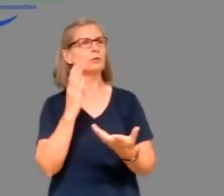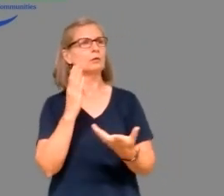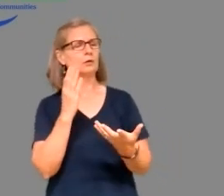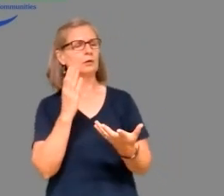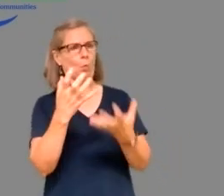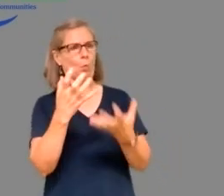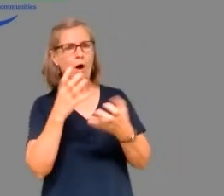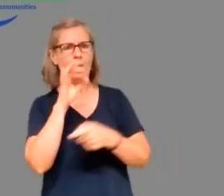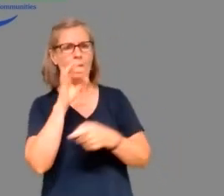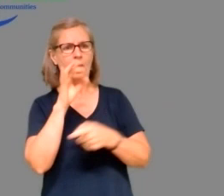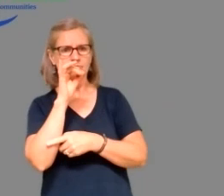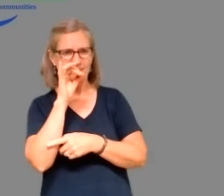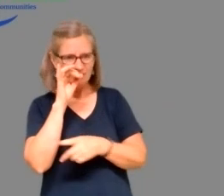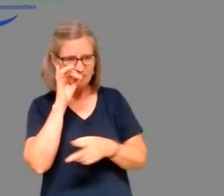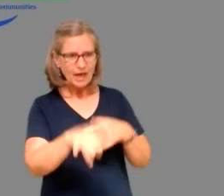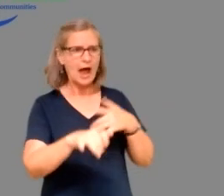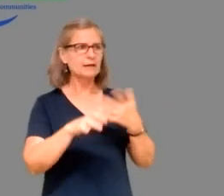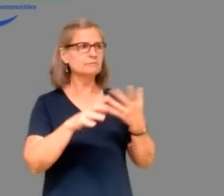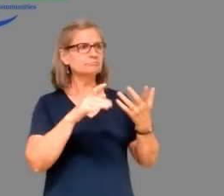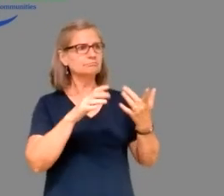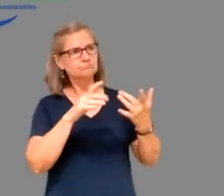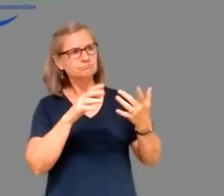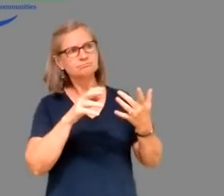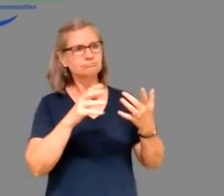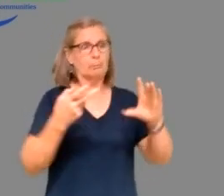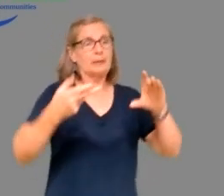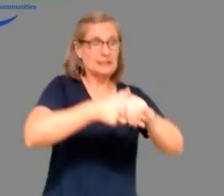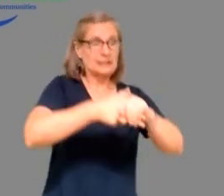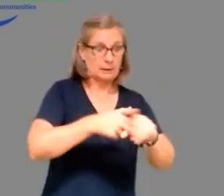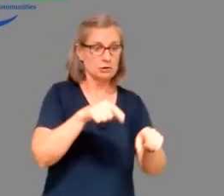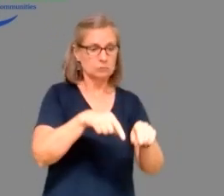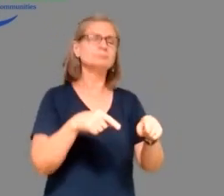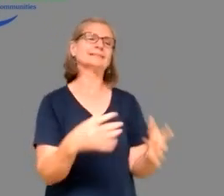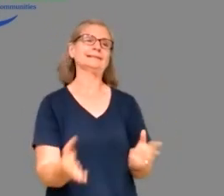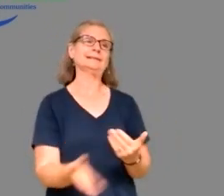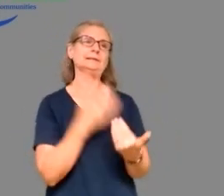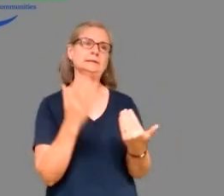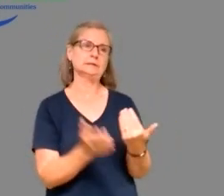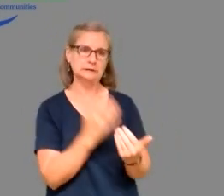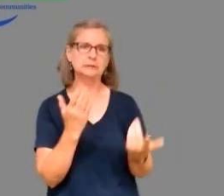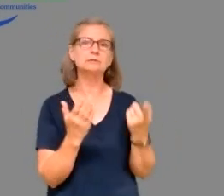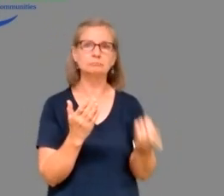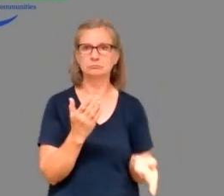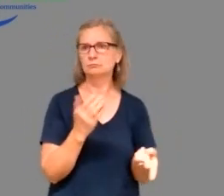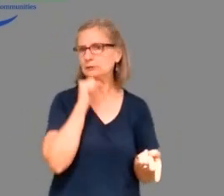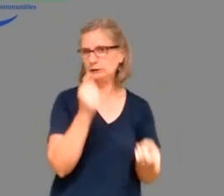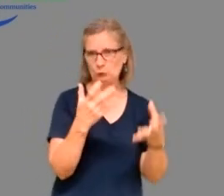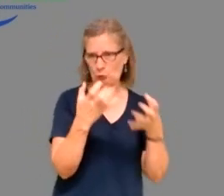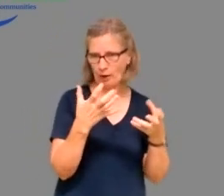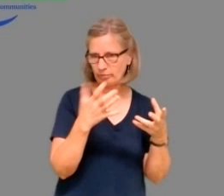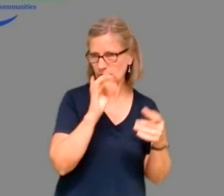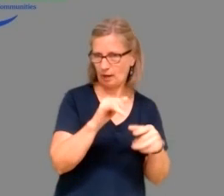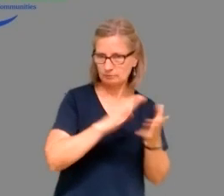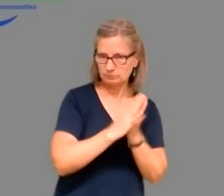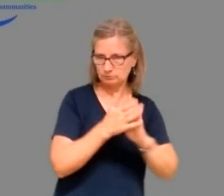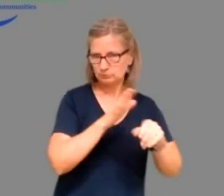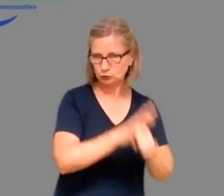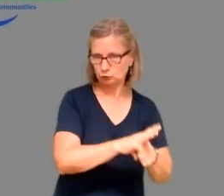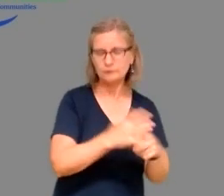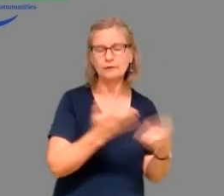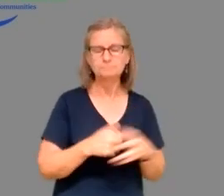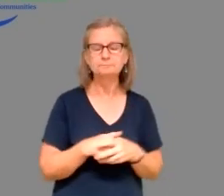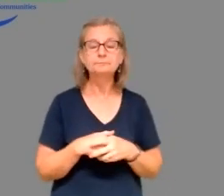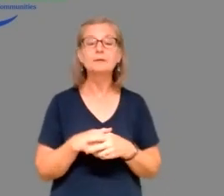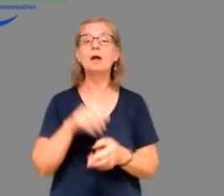take the stress out of it and make it easy enough for people to participate, or they're not going to want to participate. Right. Arnie